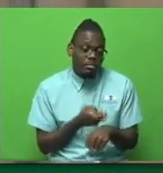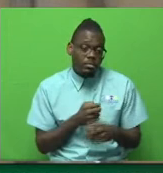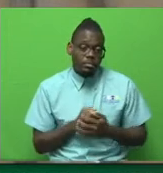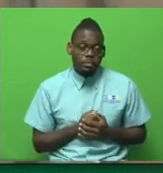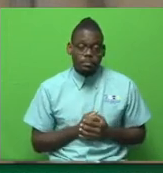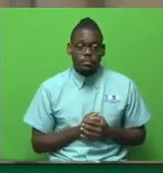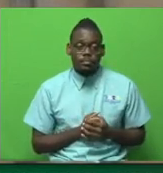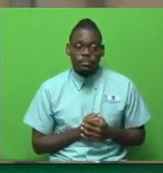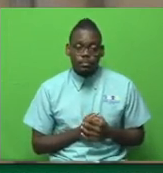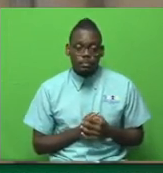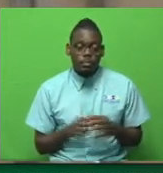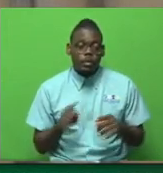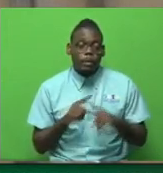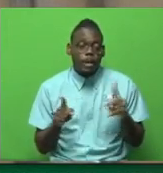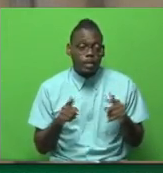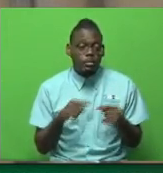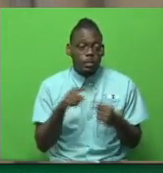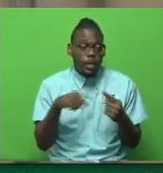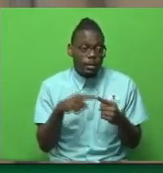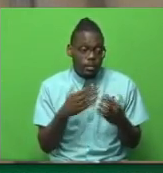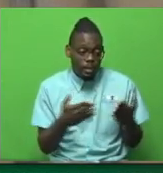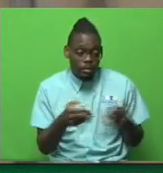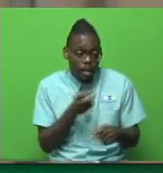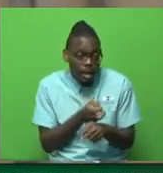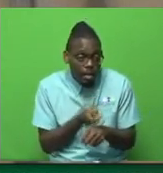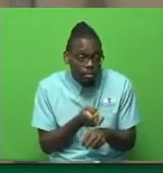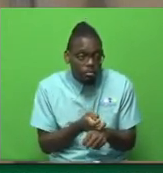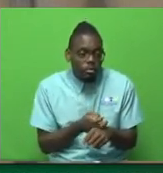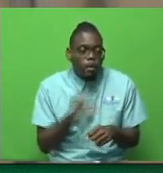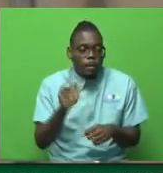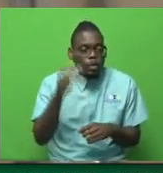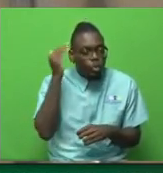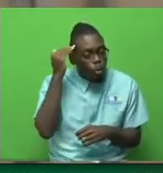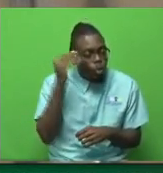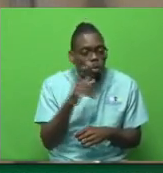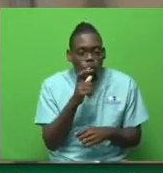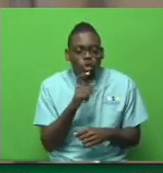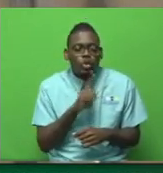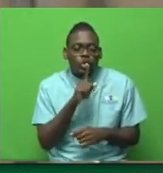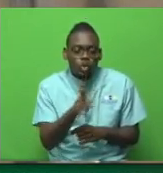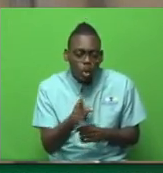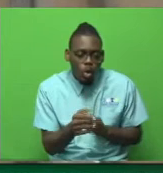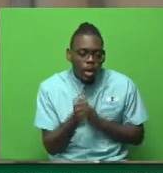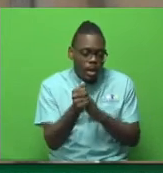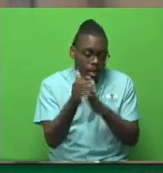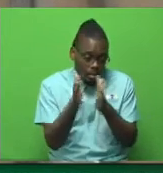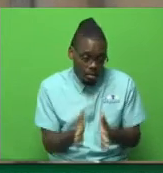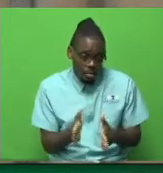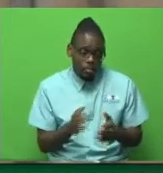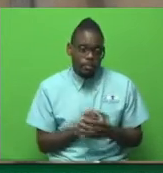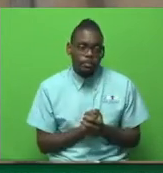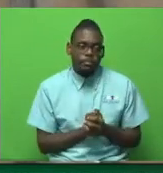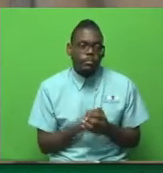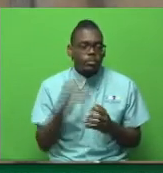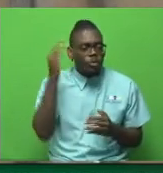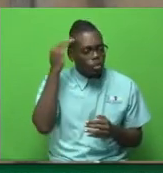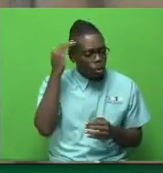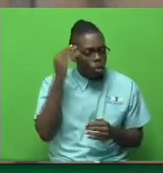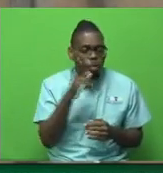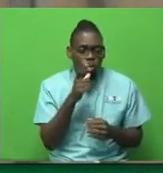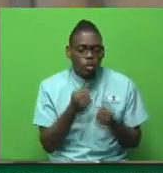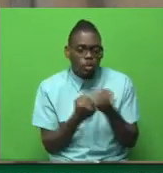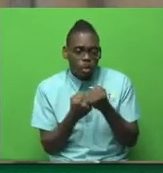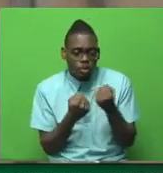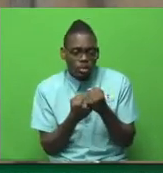it is in difficult times you know who is a leader it is in difficult times you know who has your back and that is what Dr